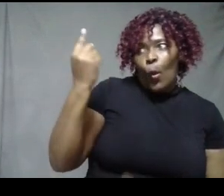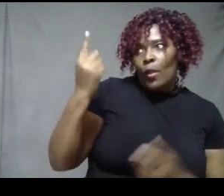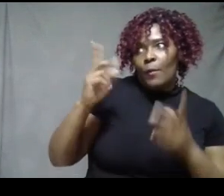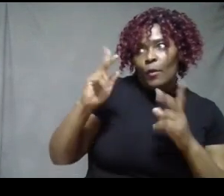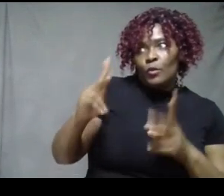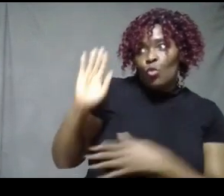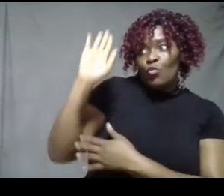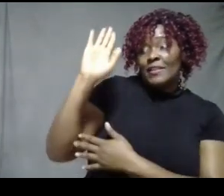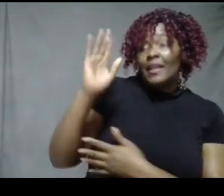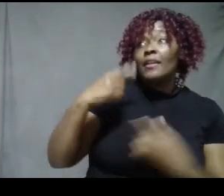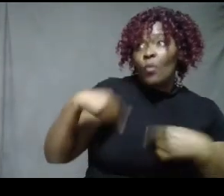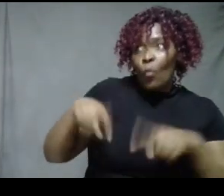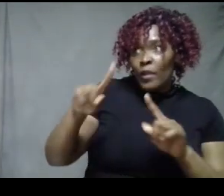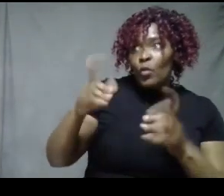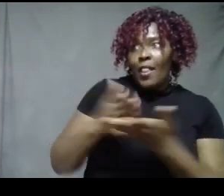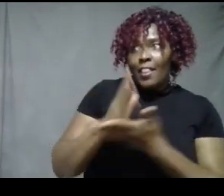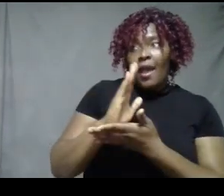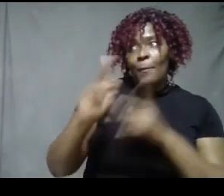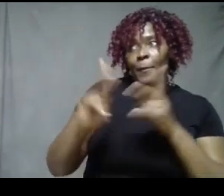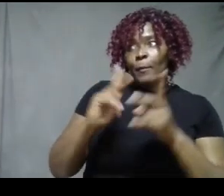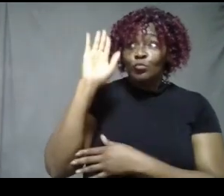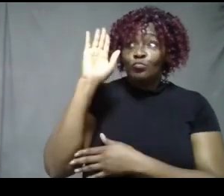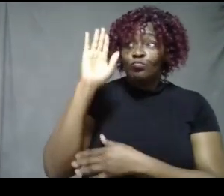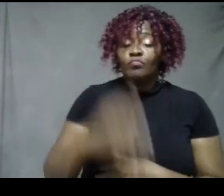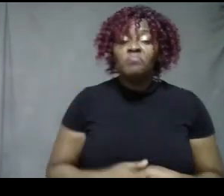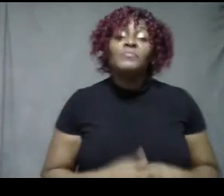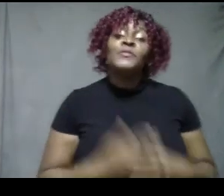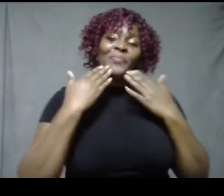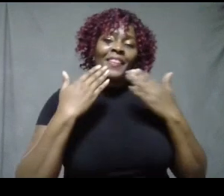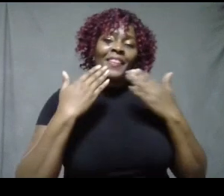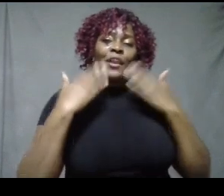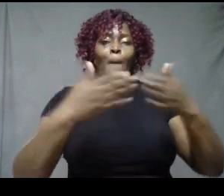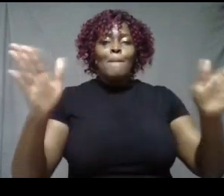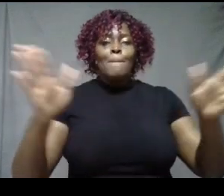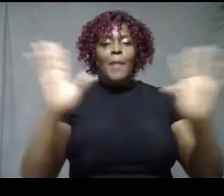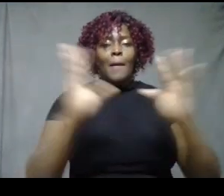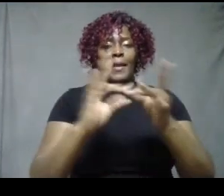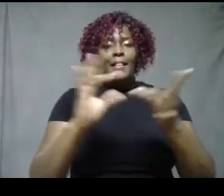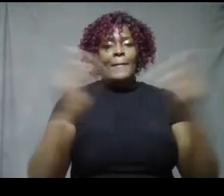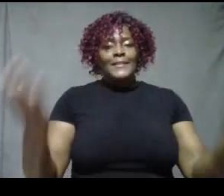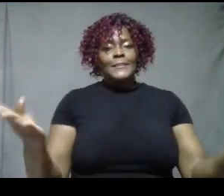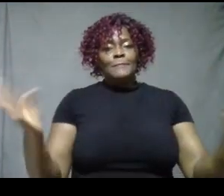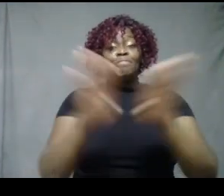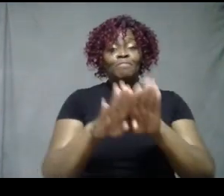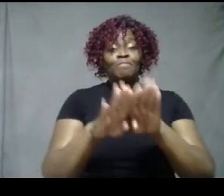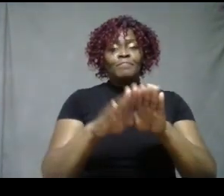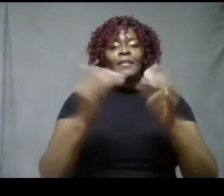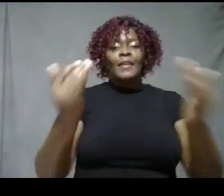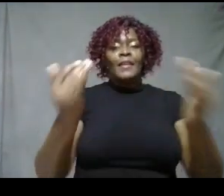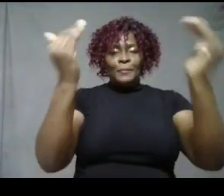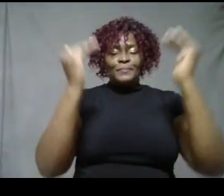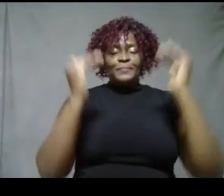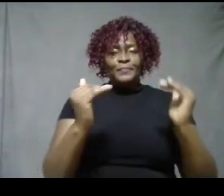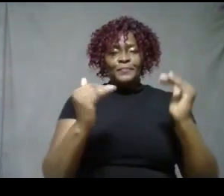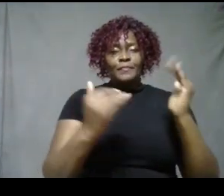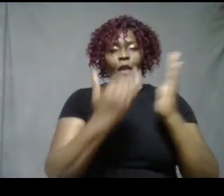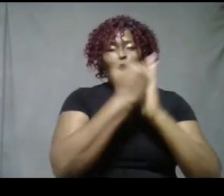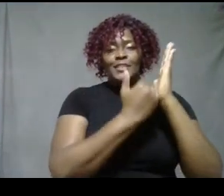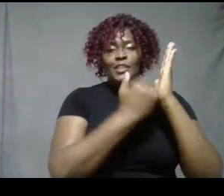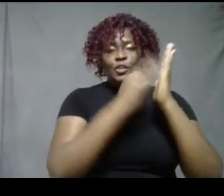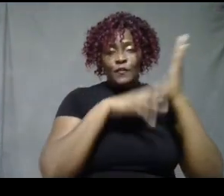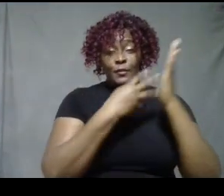speak. All right. Thank you, everybody. Public comments are now closed. We're now going to move on to the next portion of the agenda, which is